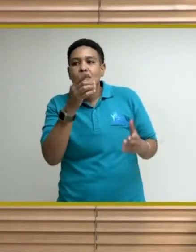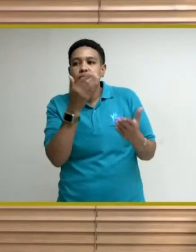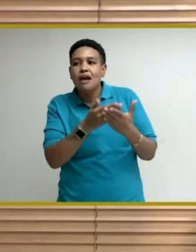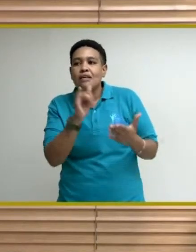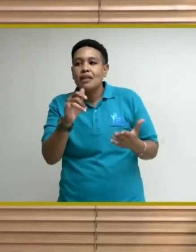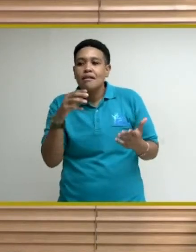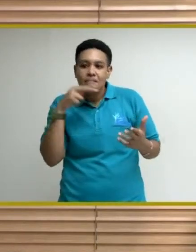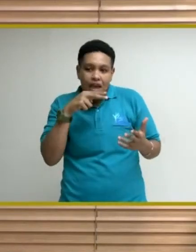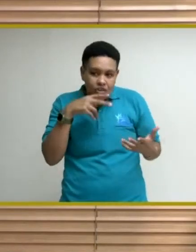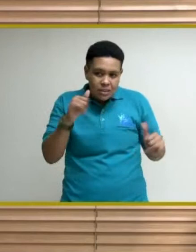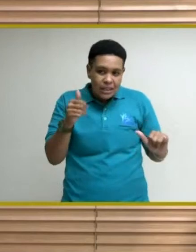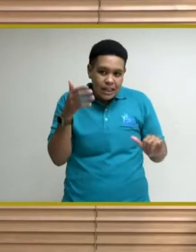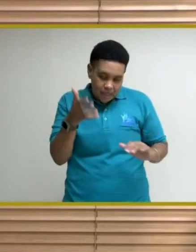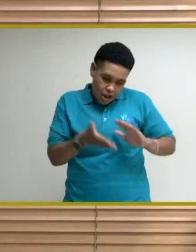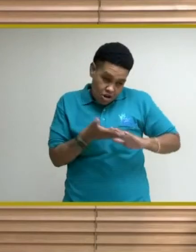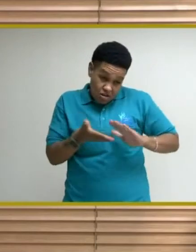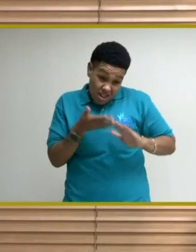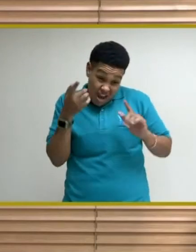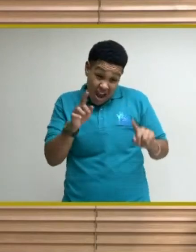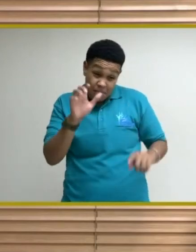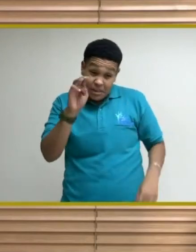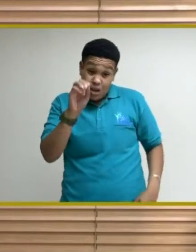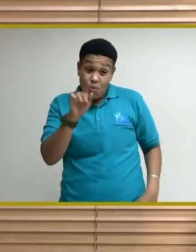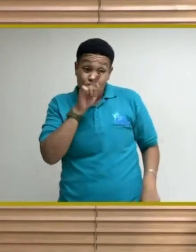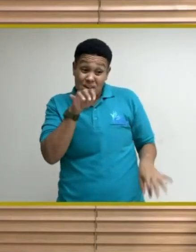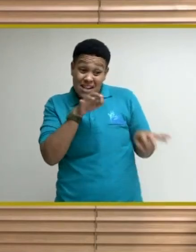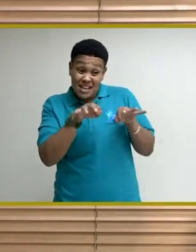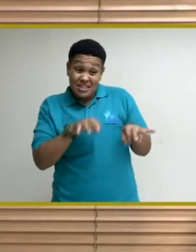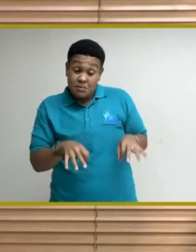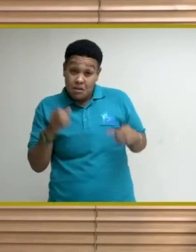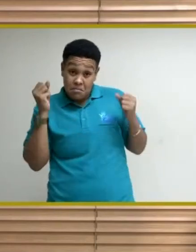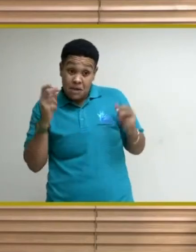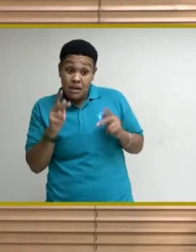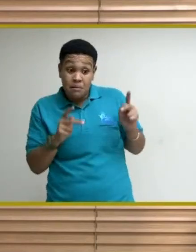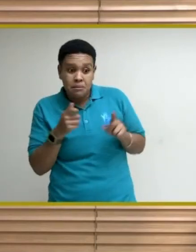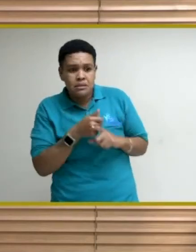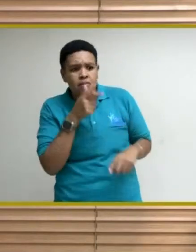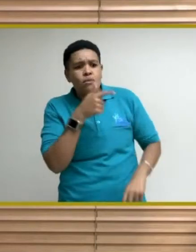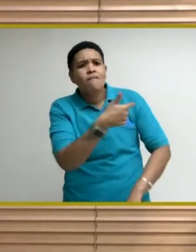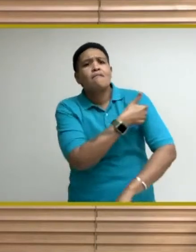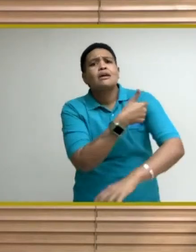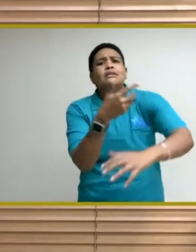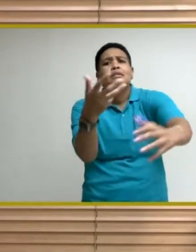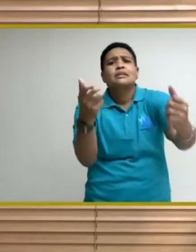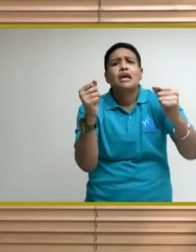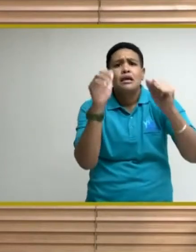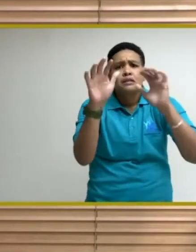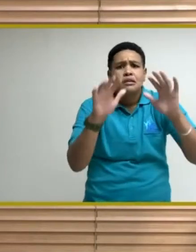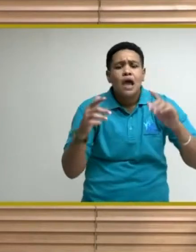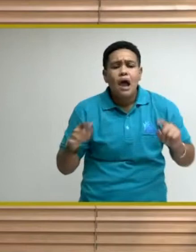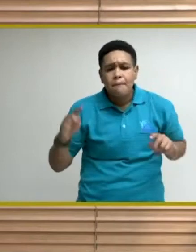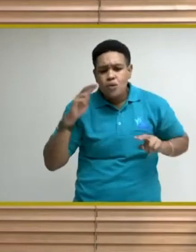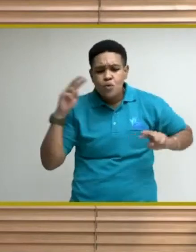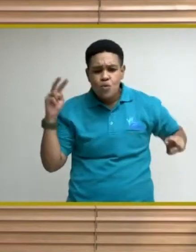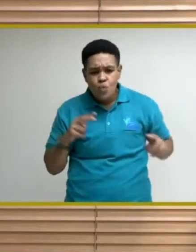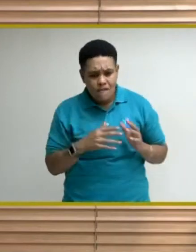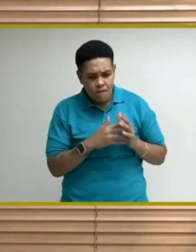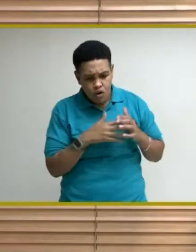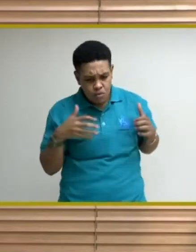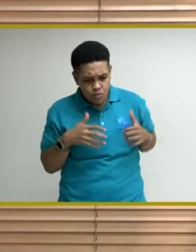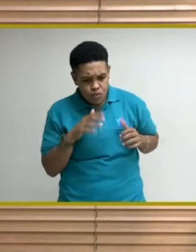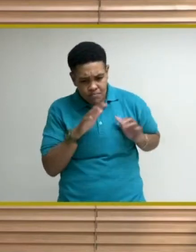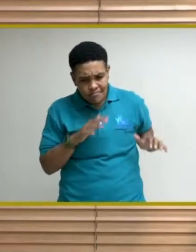virus is still there. The CMO outlined the number of persons who have been vaccinated, looking at the vulnerable